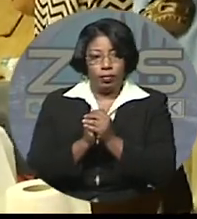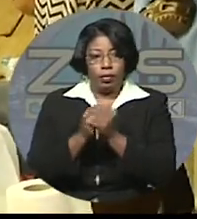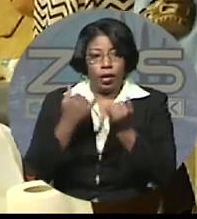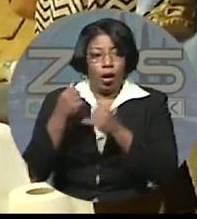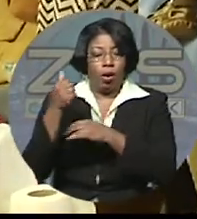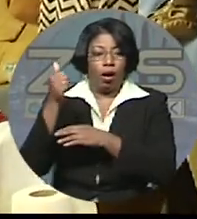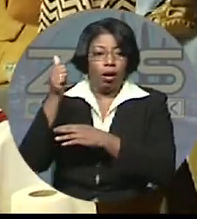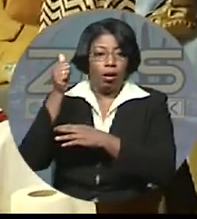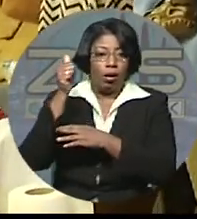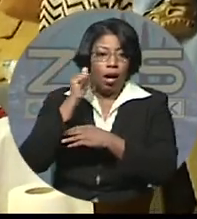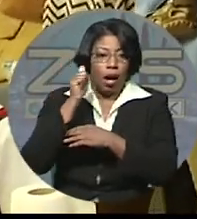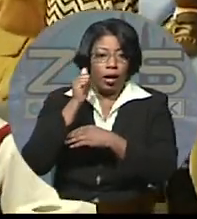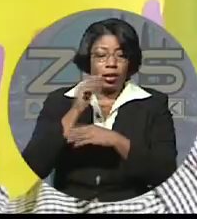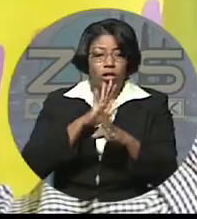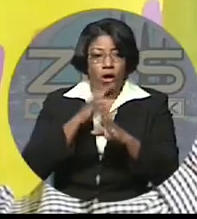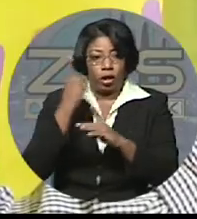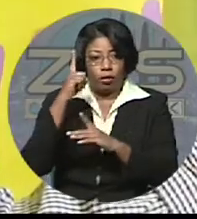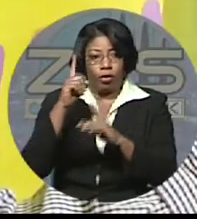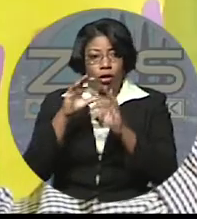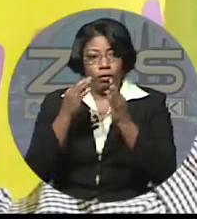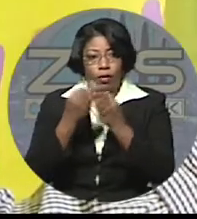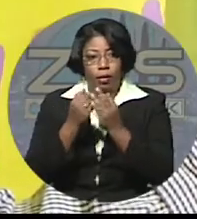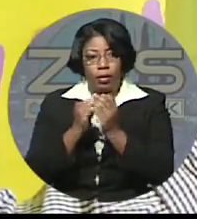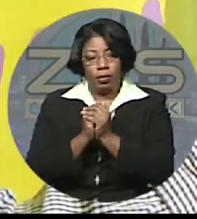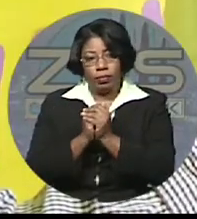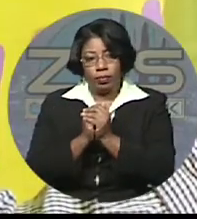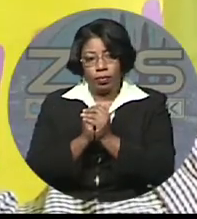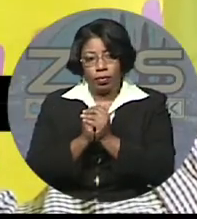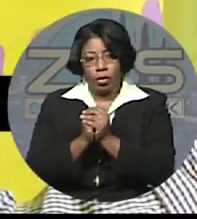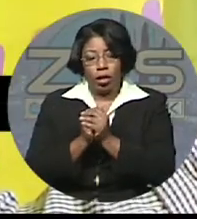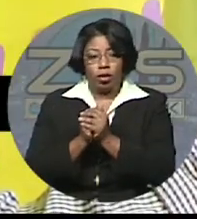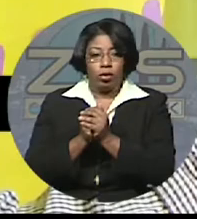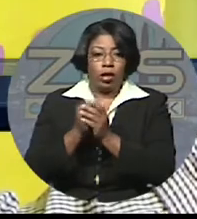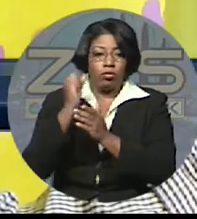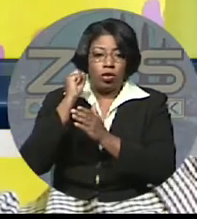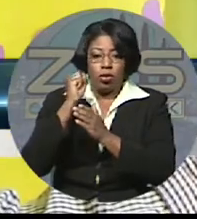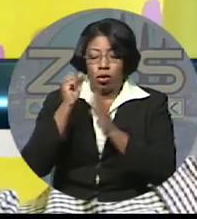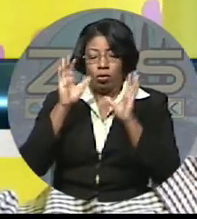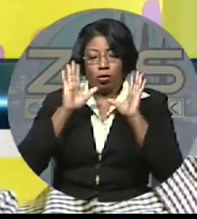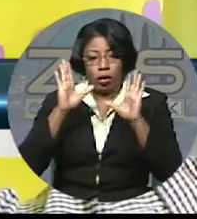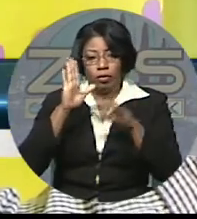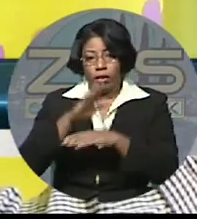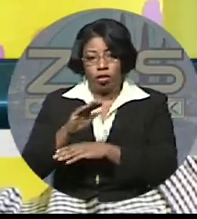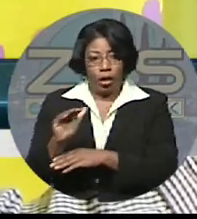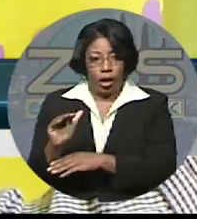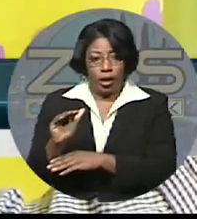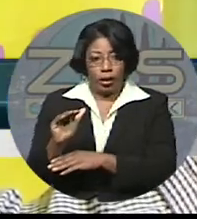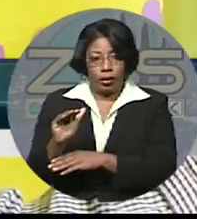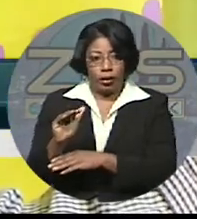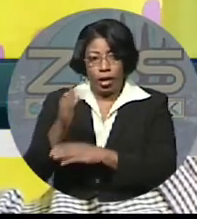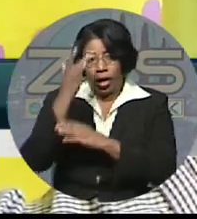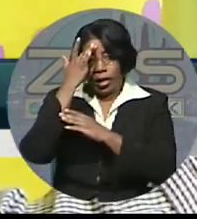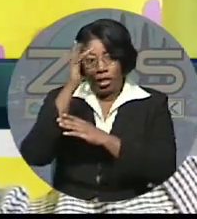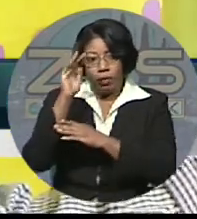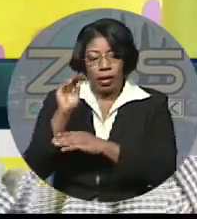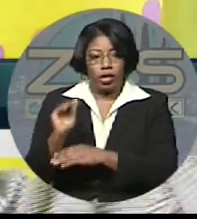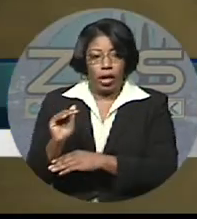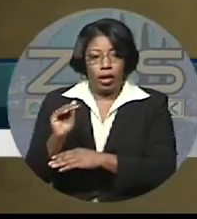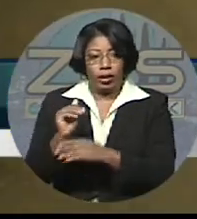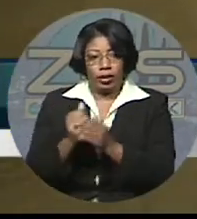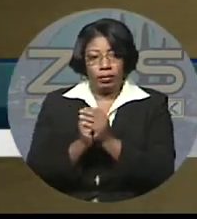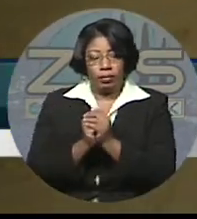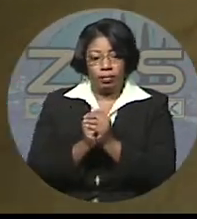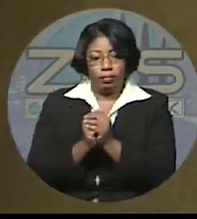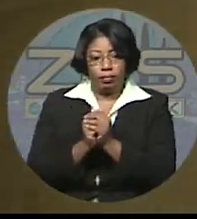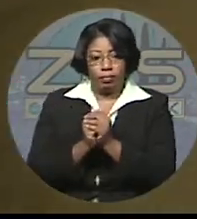aunt, Anishka Ramsey. She was really an awesome child. Very bubbly, talkative. Yeah, very smart child.